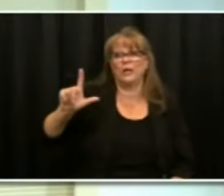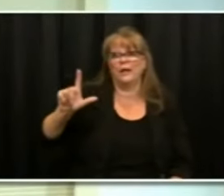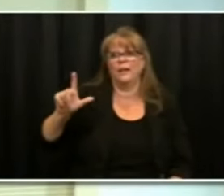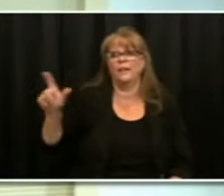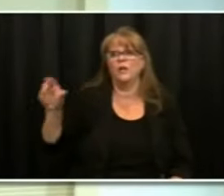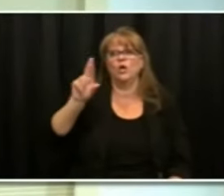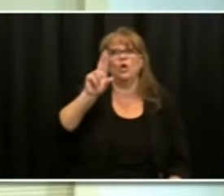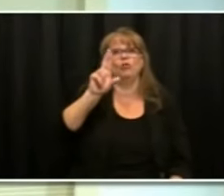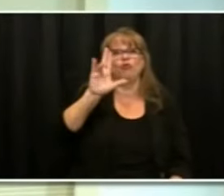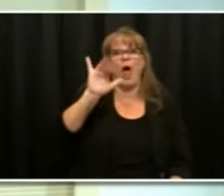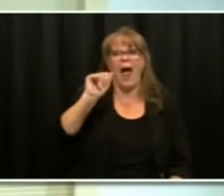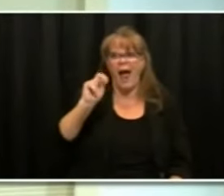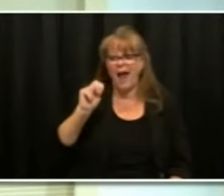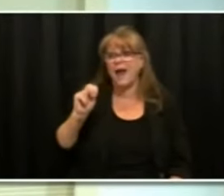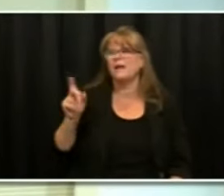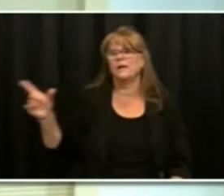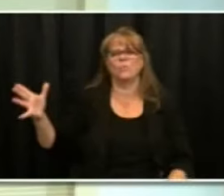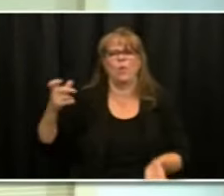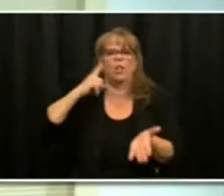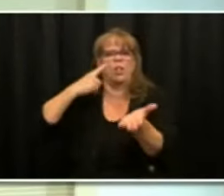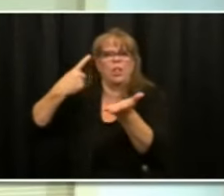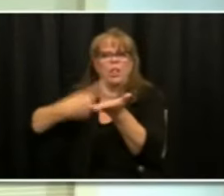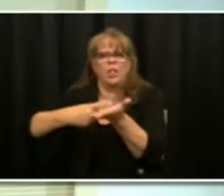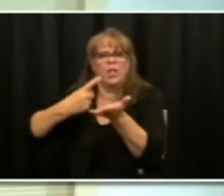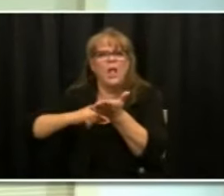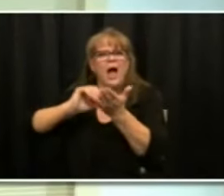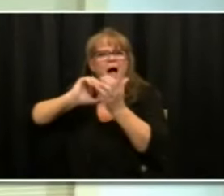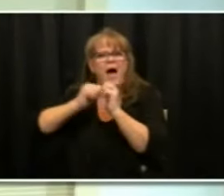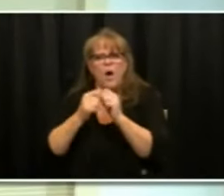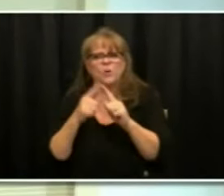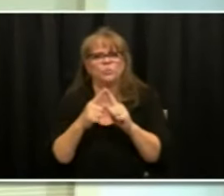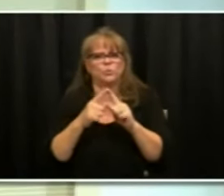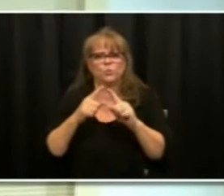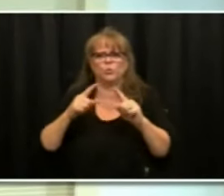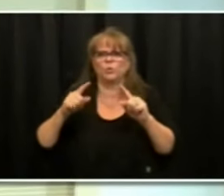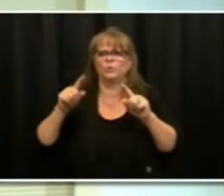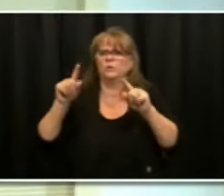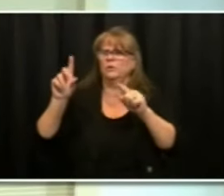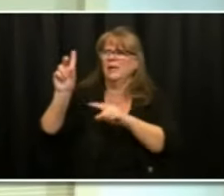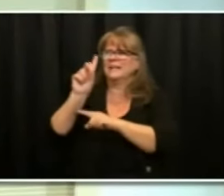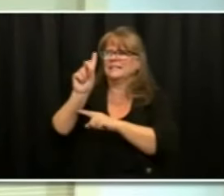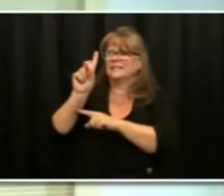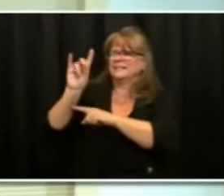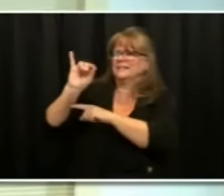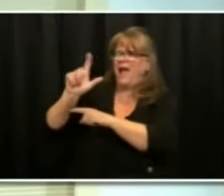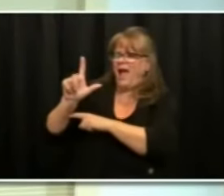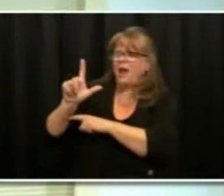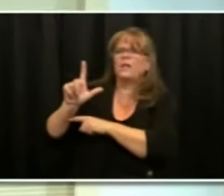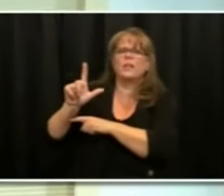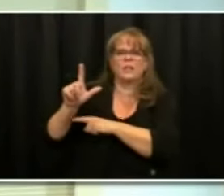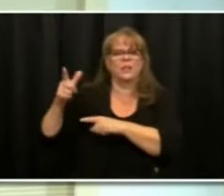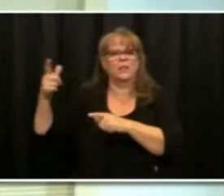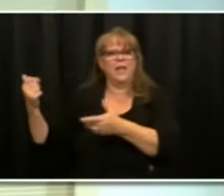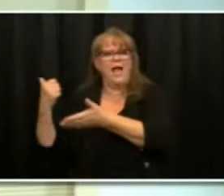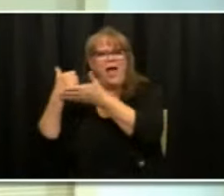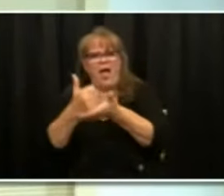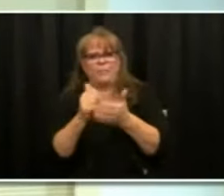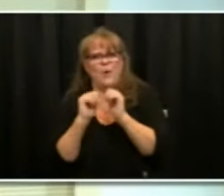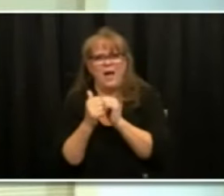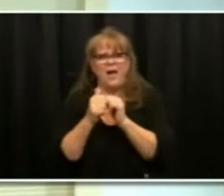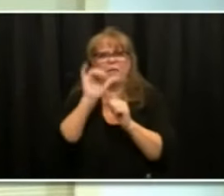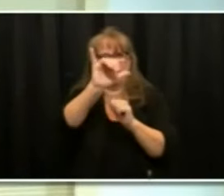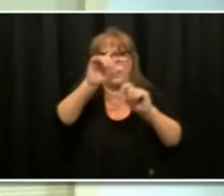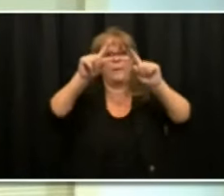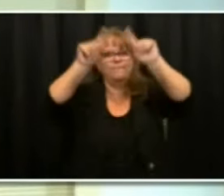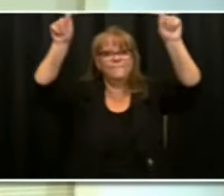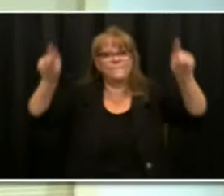act early on regional issues on community transmission. Jill? Thank you, Governor. Good